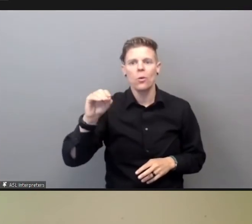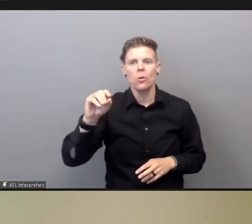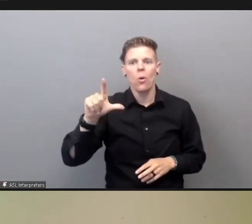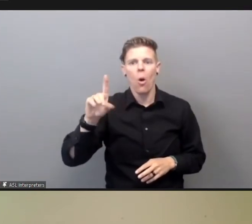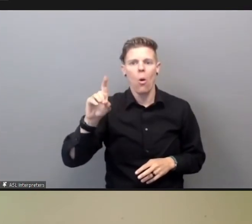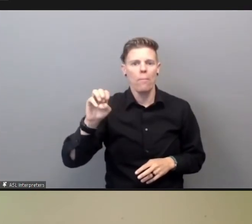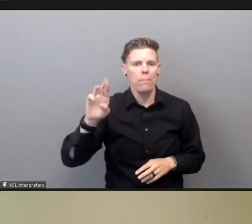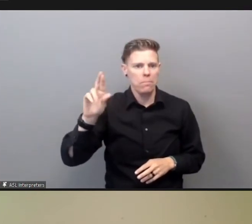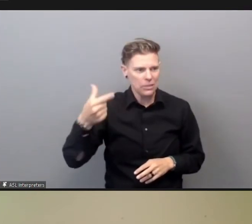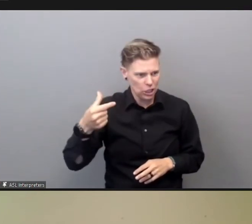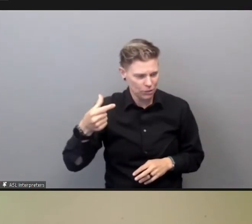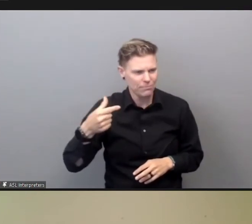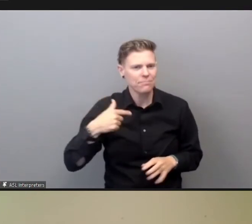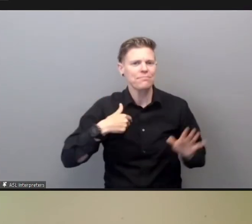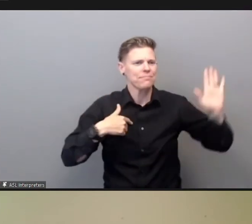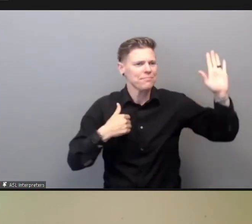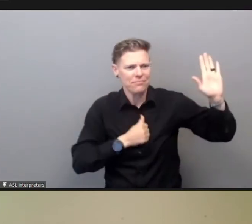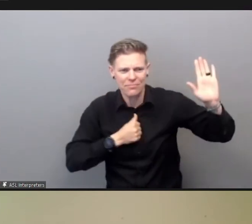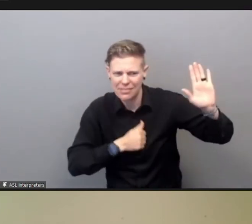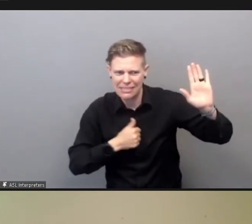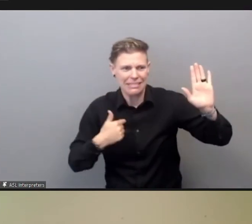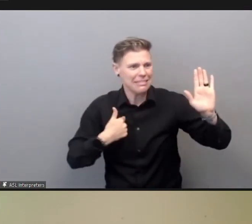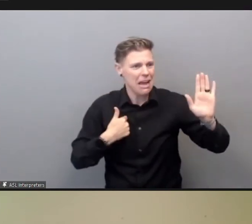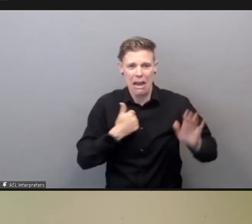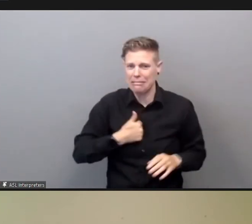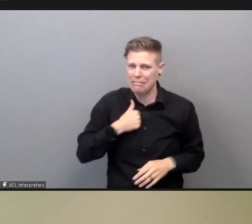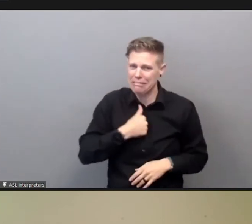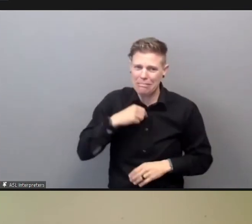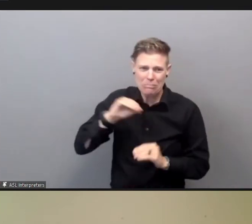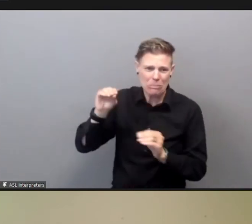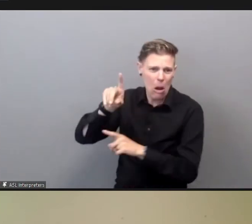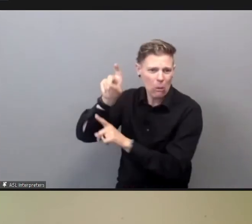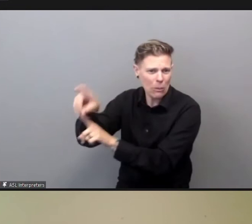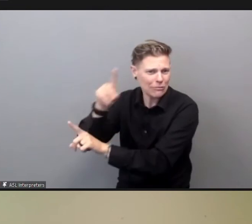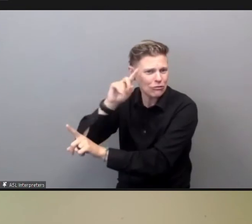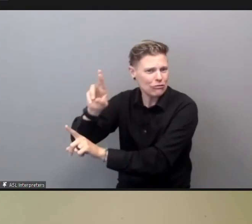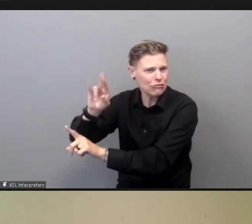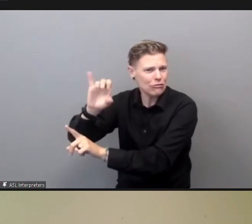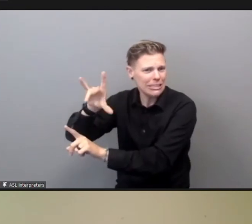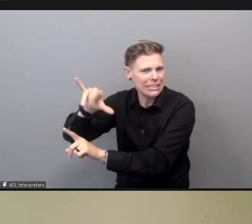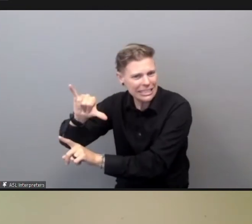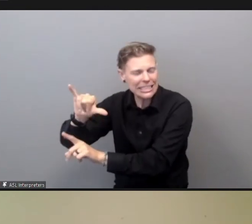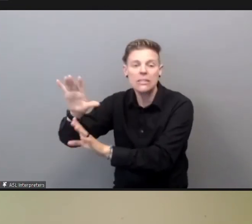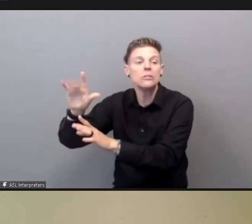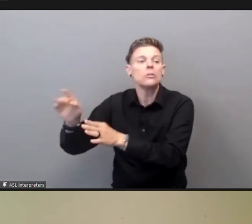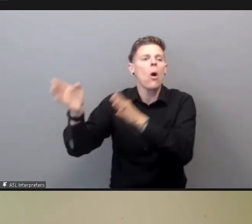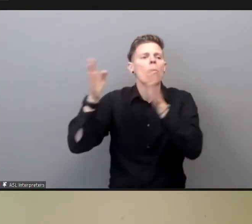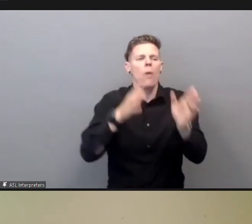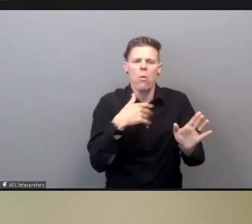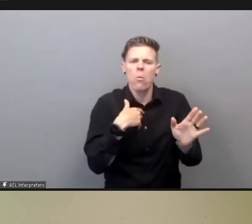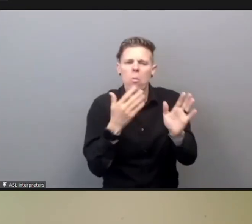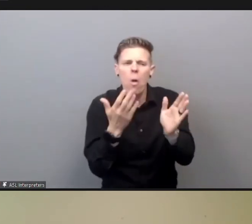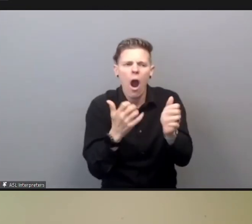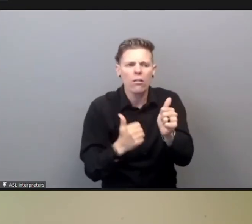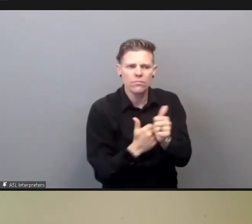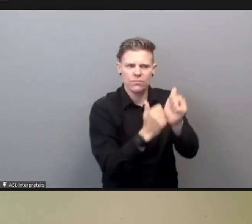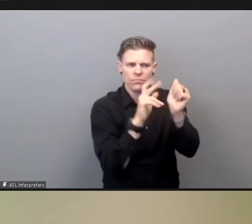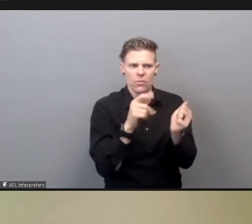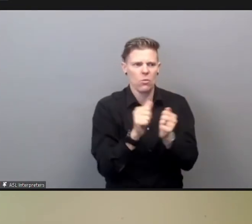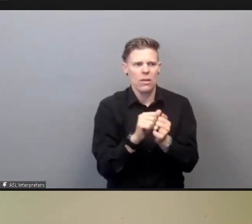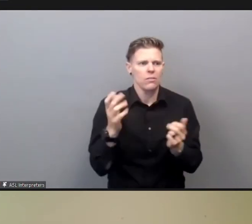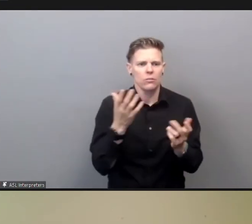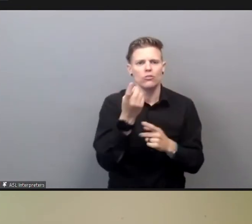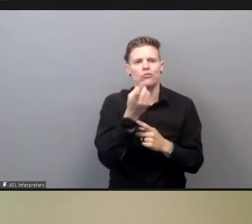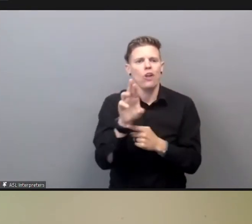I don't have an unemployment question at the ready. I was hoping I could follow up with Dr. Patajon for something you explained last